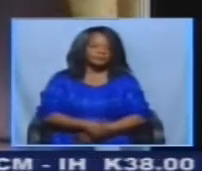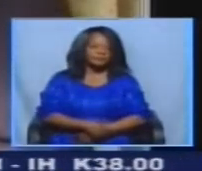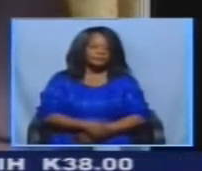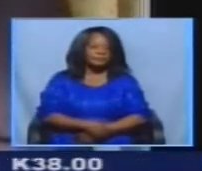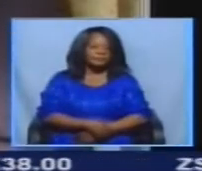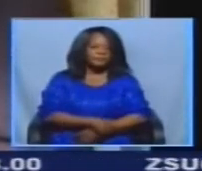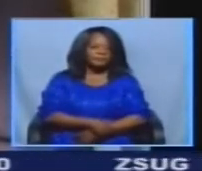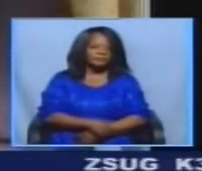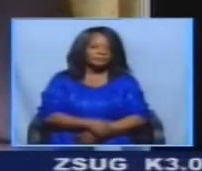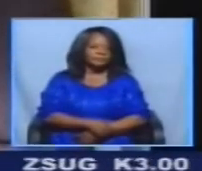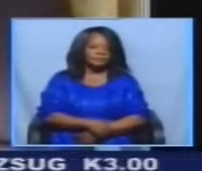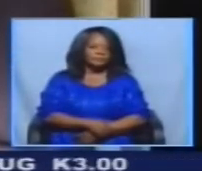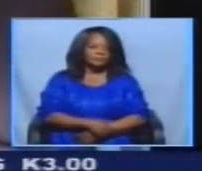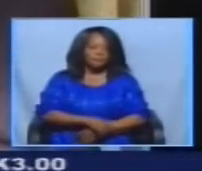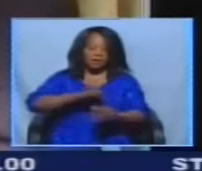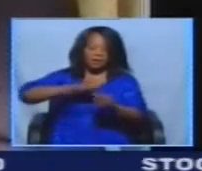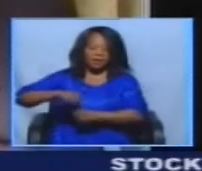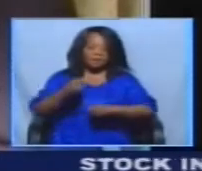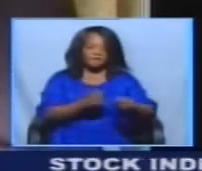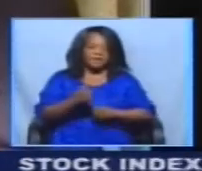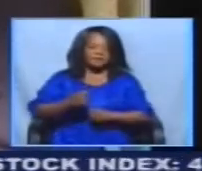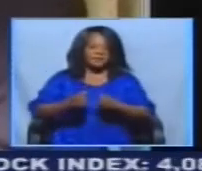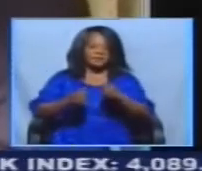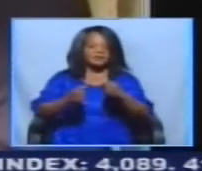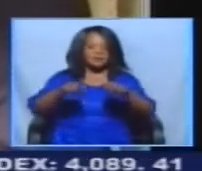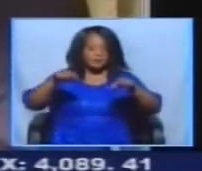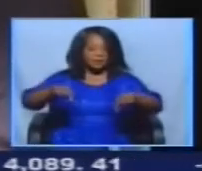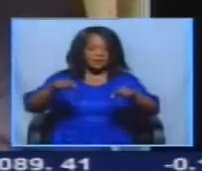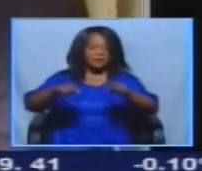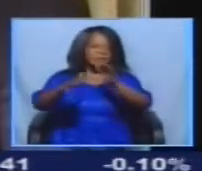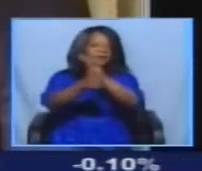Augmented learning for our defense forces in the country.